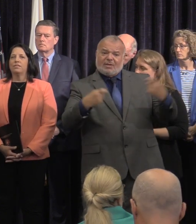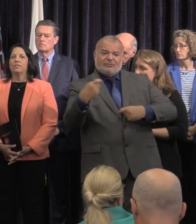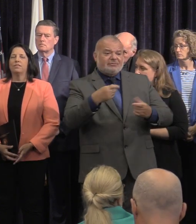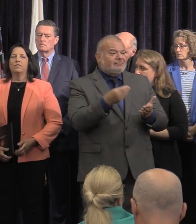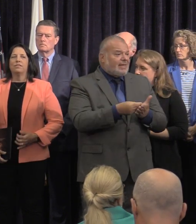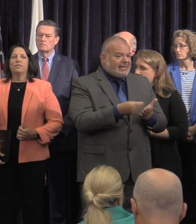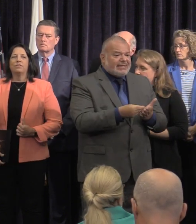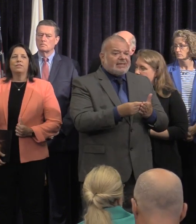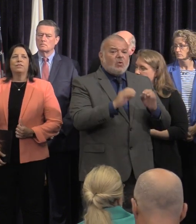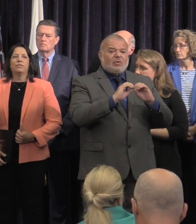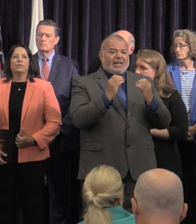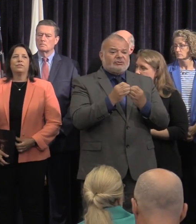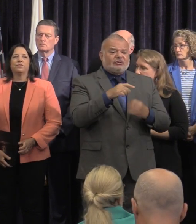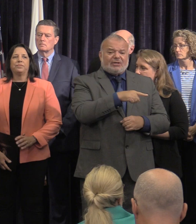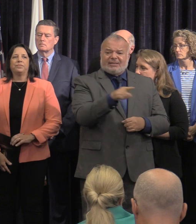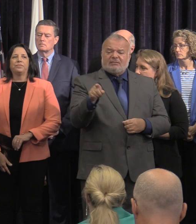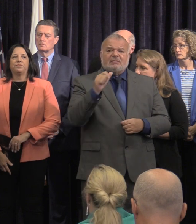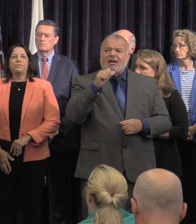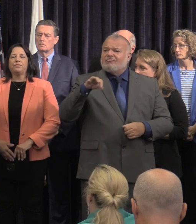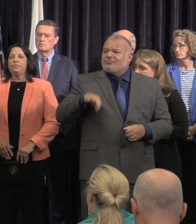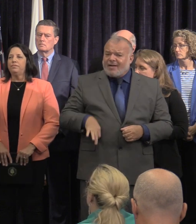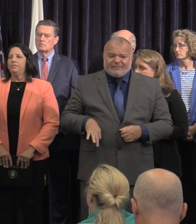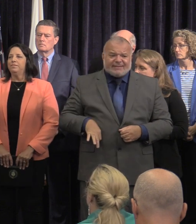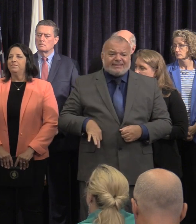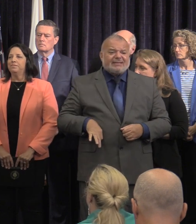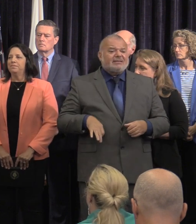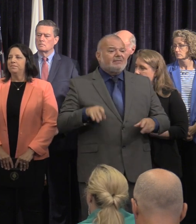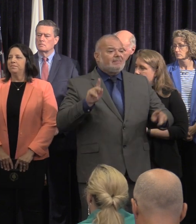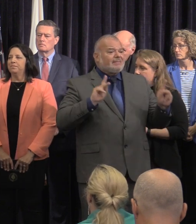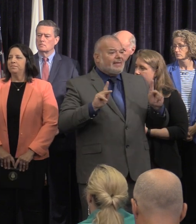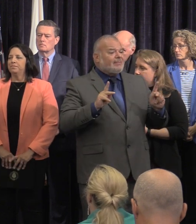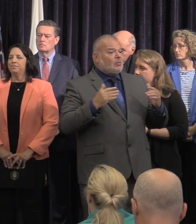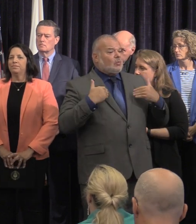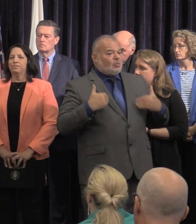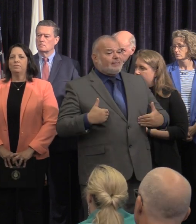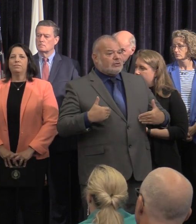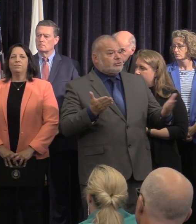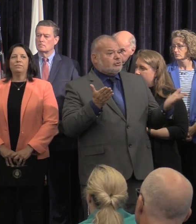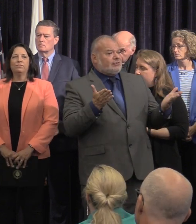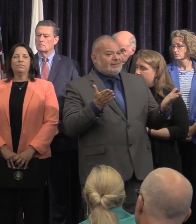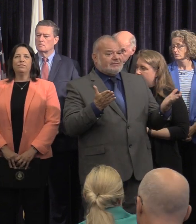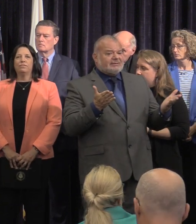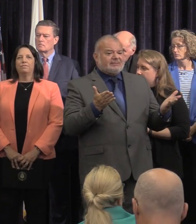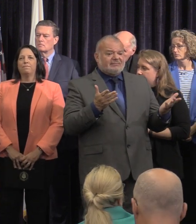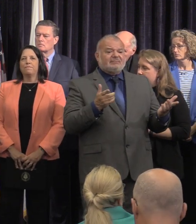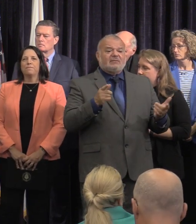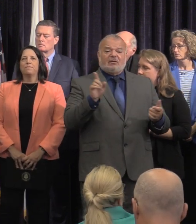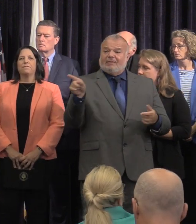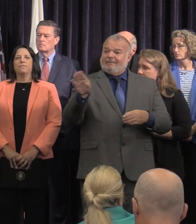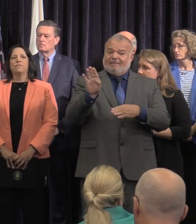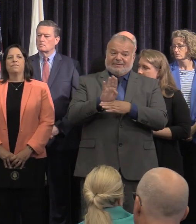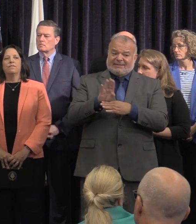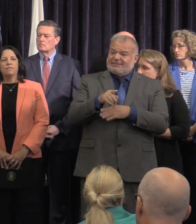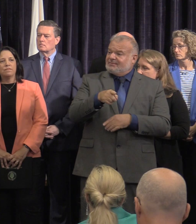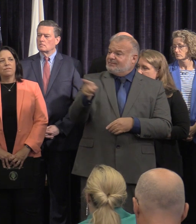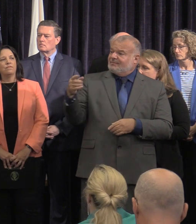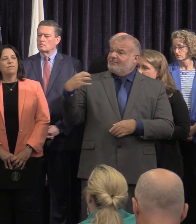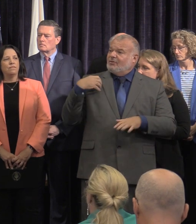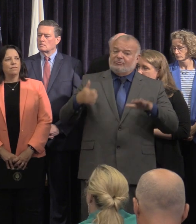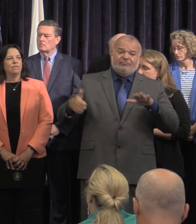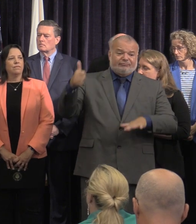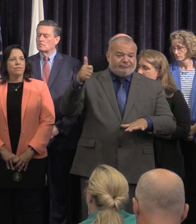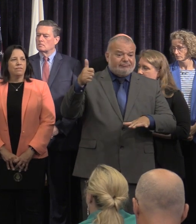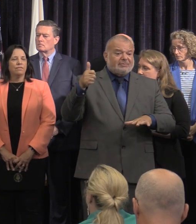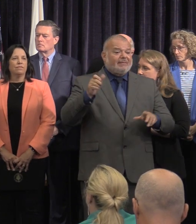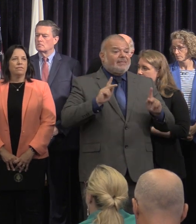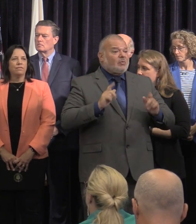organizations, human service providers, businesses, and residents across this great state to come together